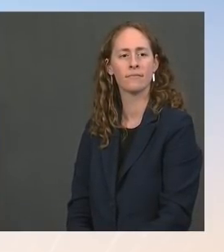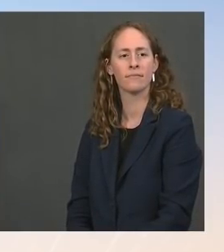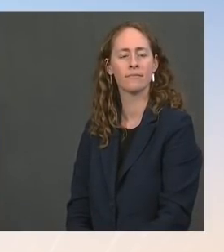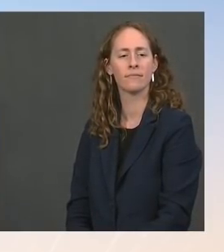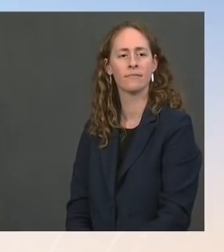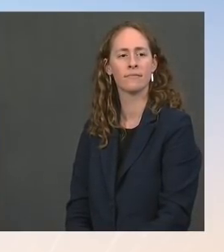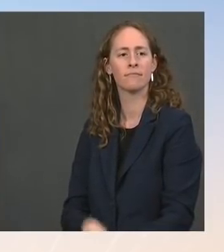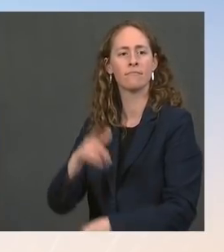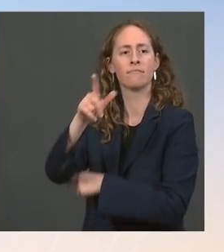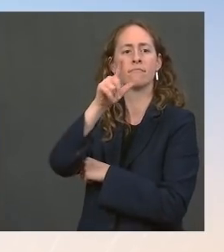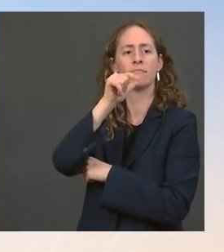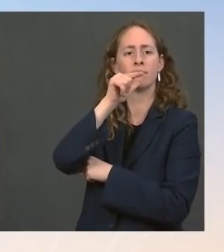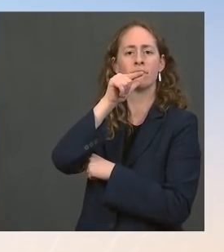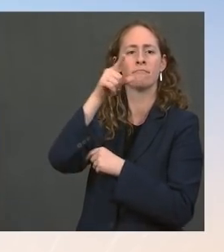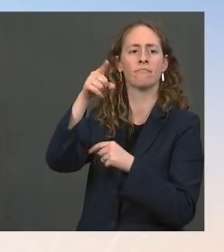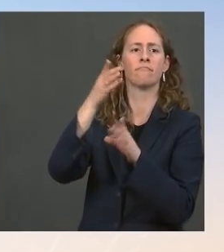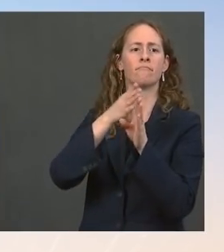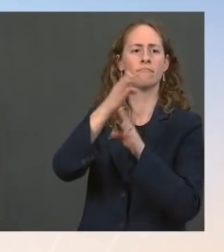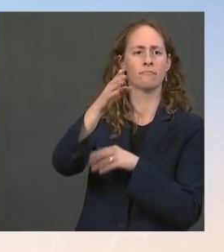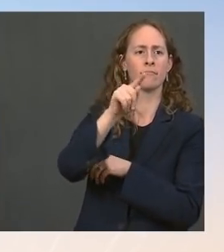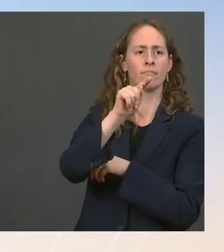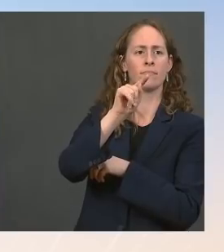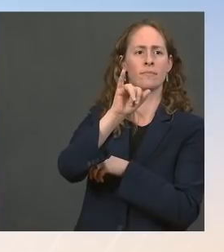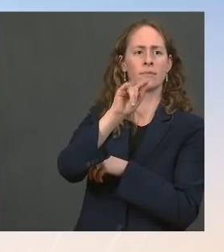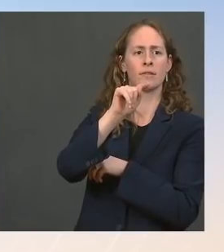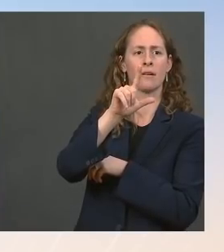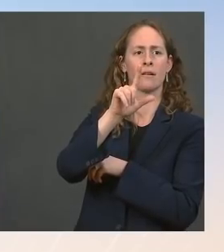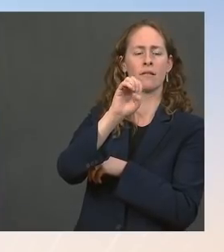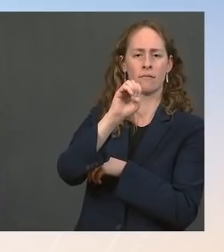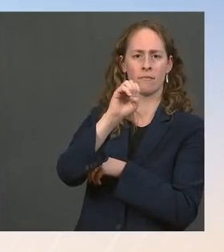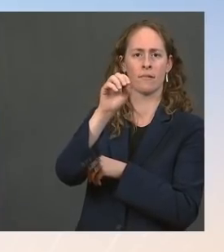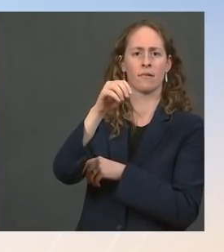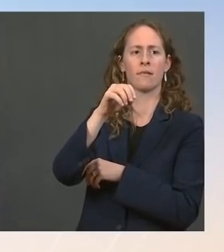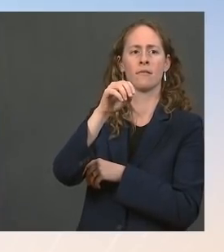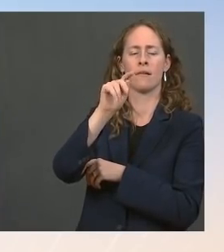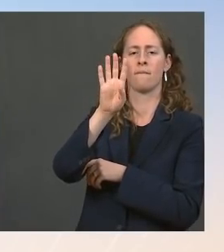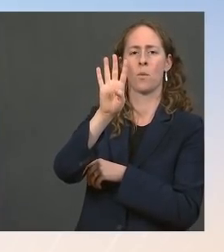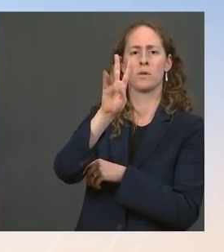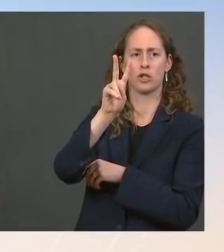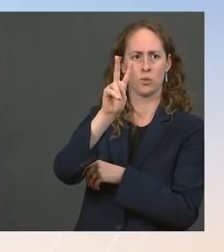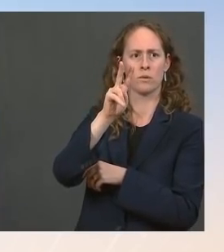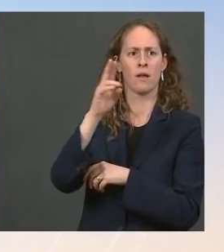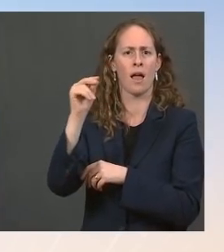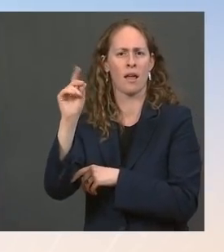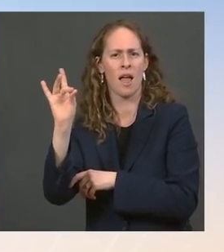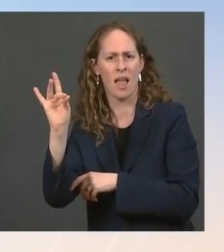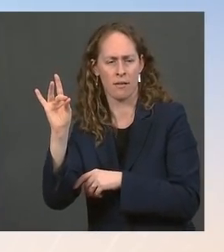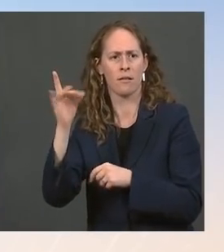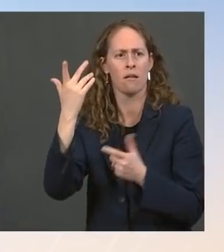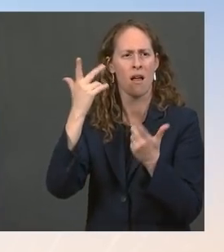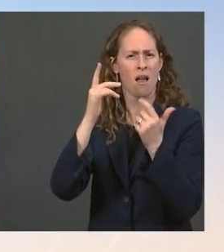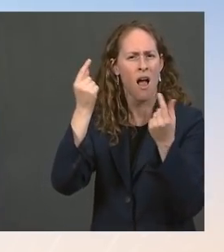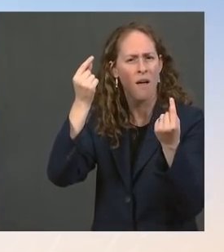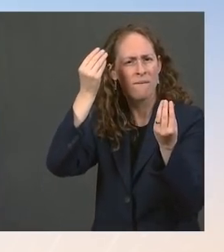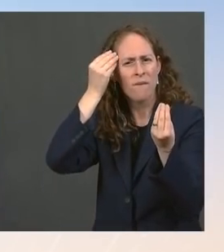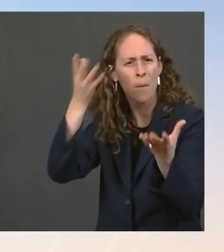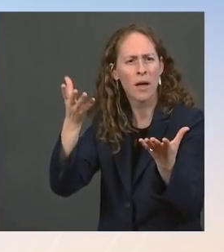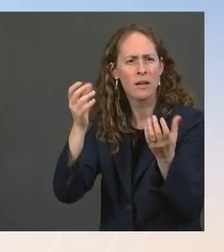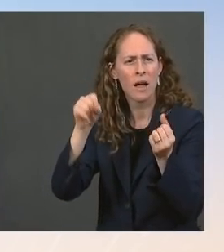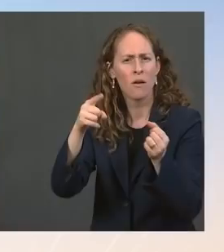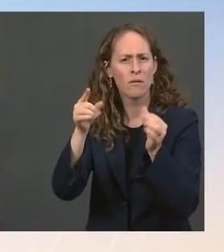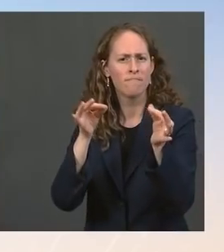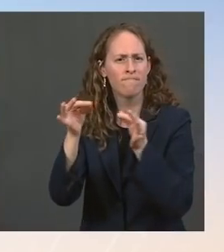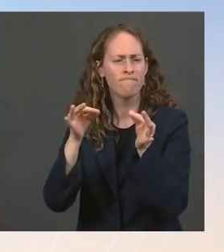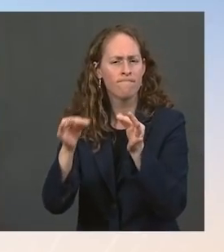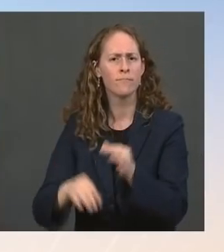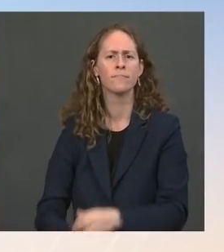42. Is there any breakdown that you can provide on that? I think they did provide yesterday, and I think they're going to